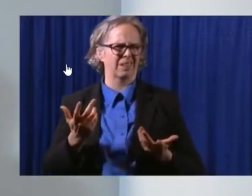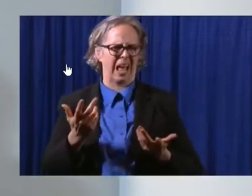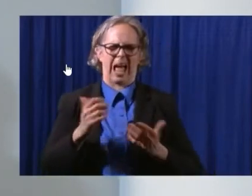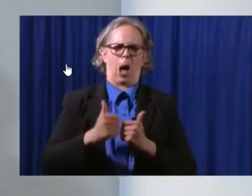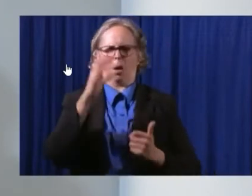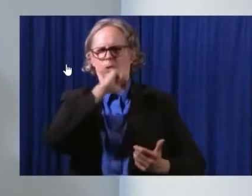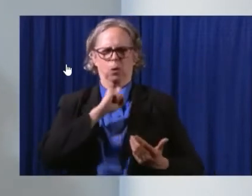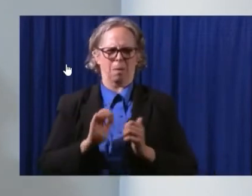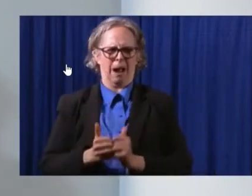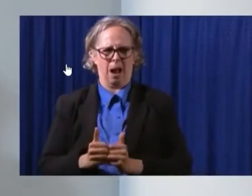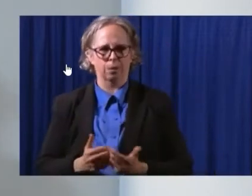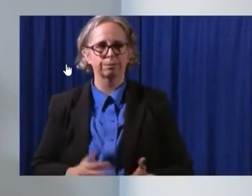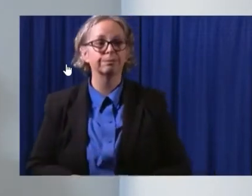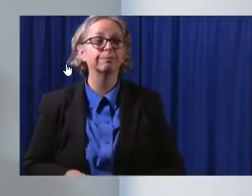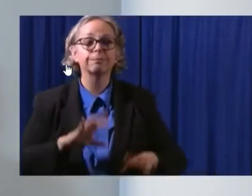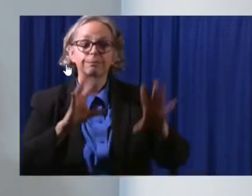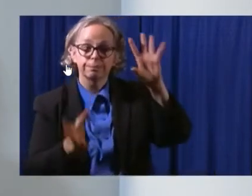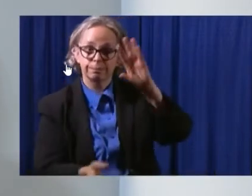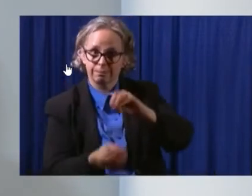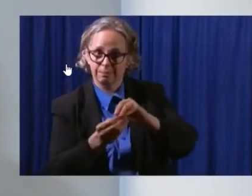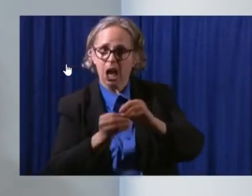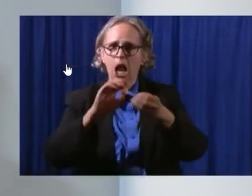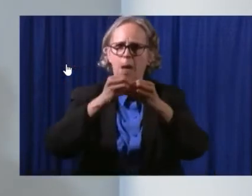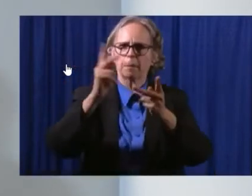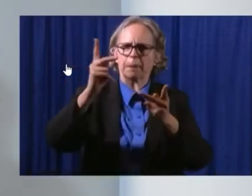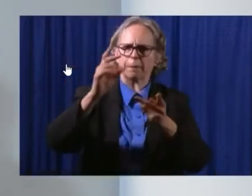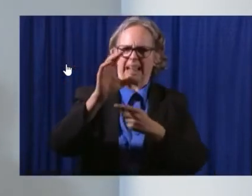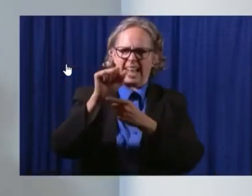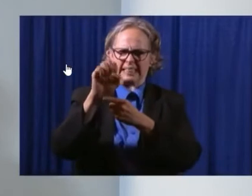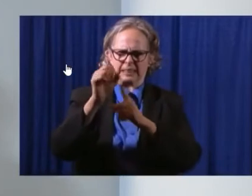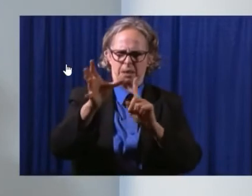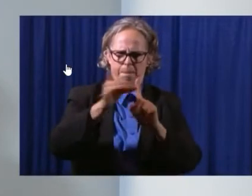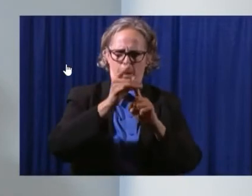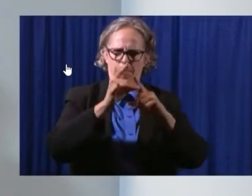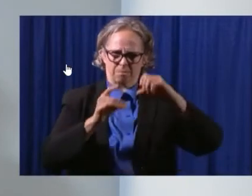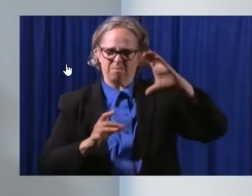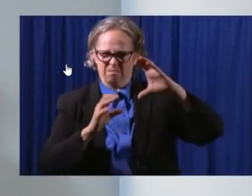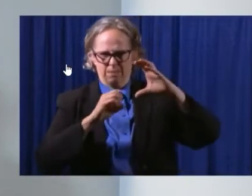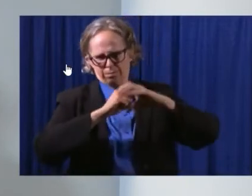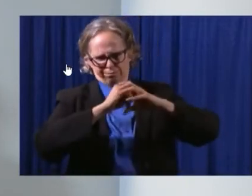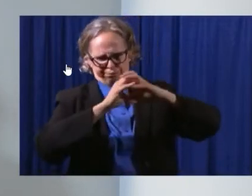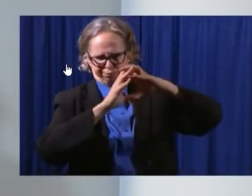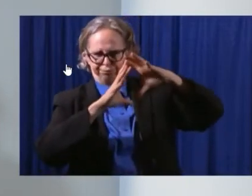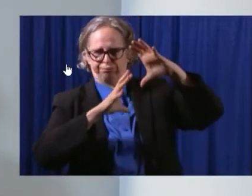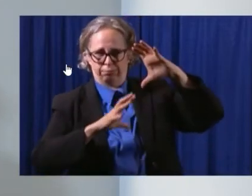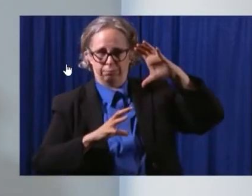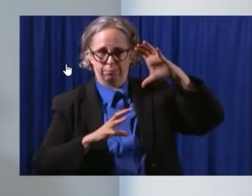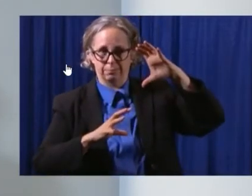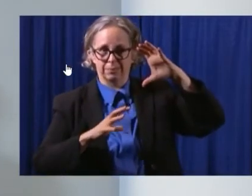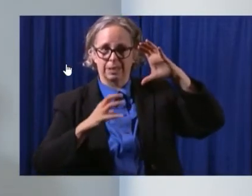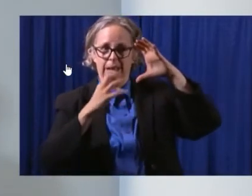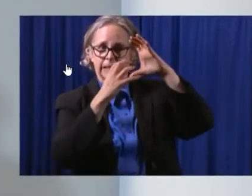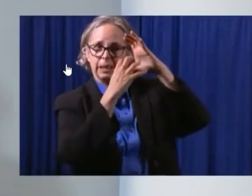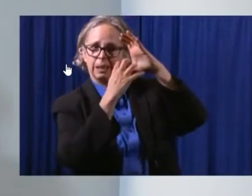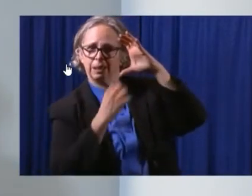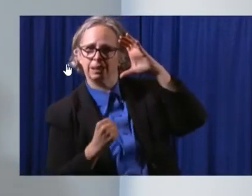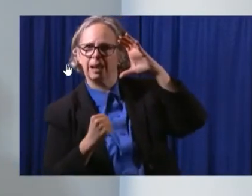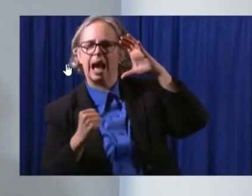cases, minus deaths, which unfortunately we have too many of those, and